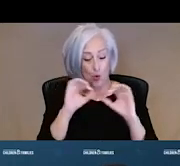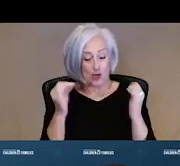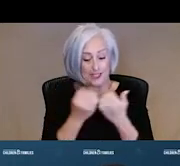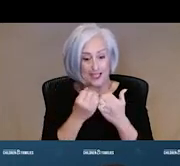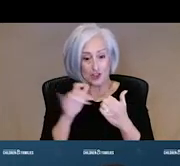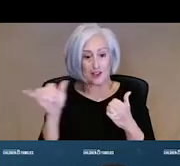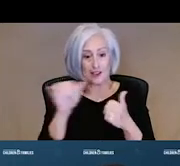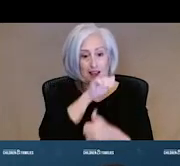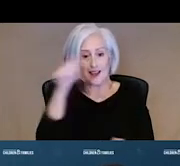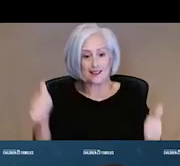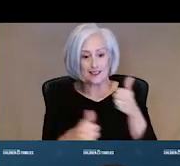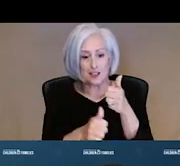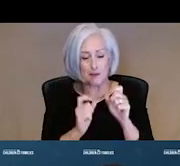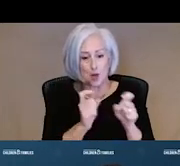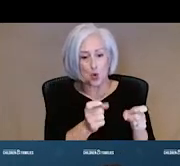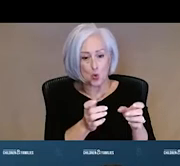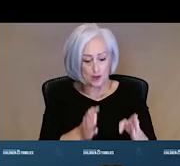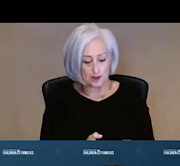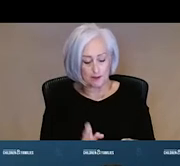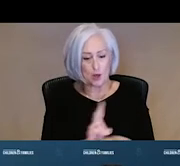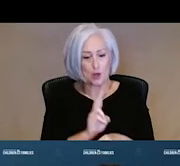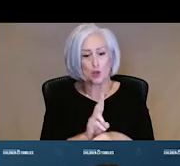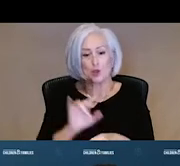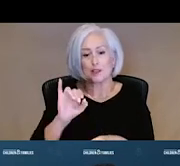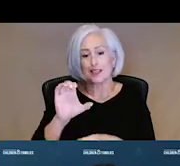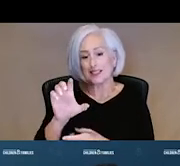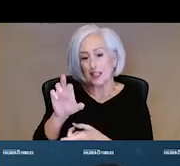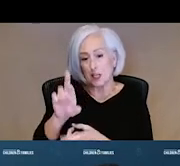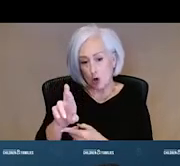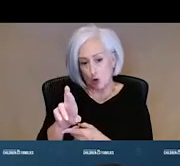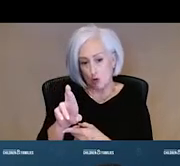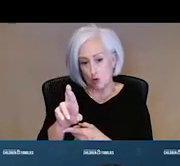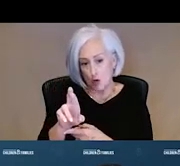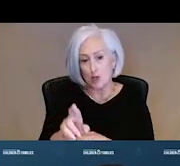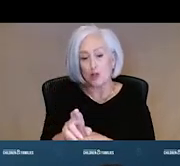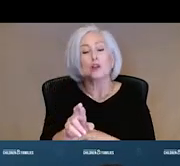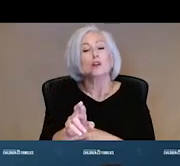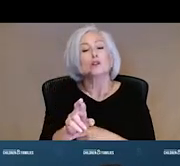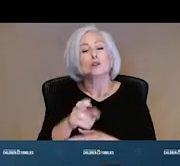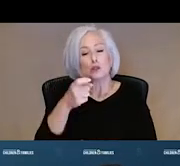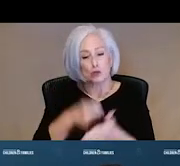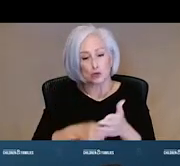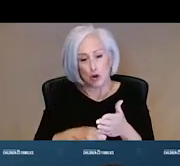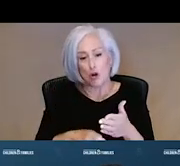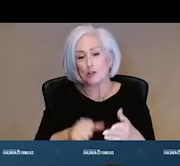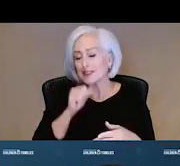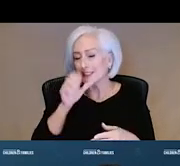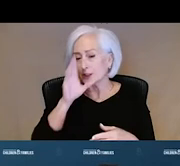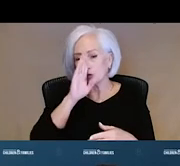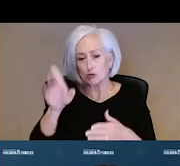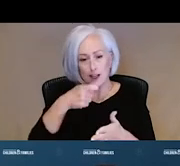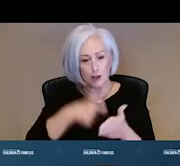subrecipient, is using an indirect cost rate to charge indirect costs, they are not applying that rate, often